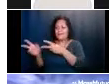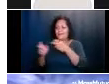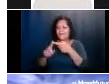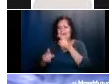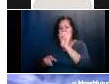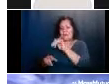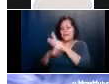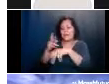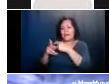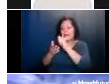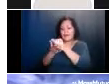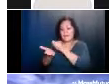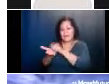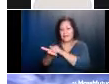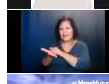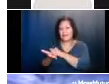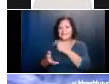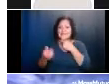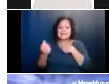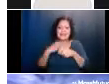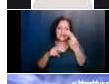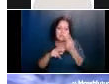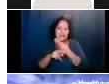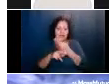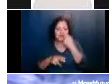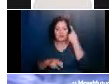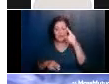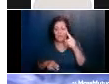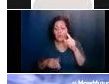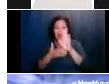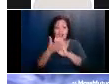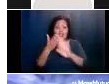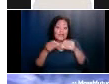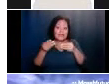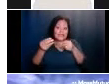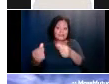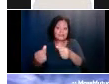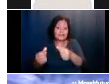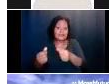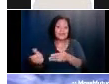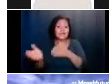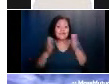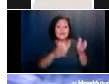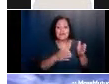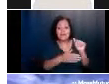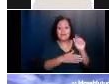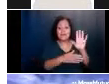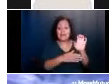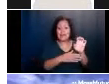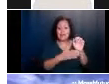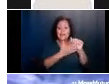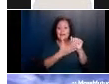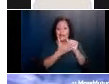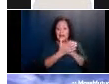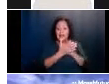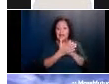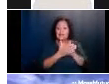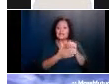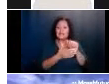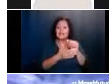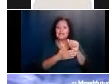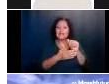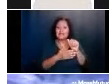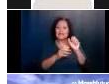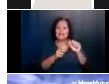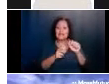of being used for college expenses, it is designed to allow individuals with